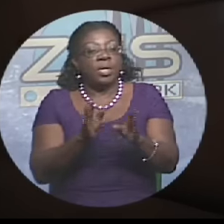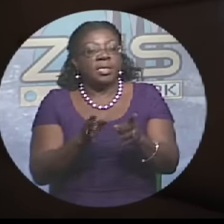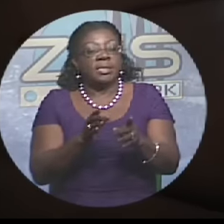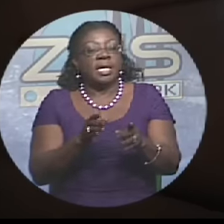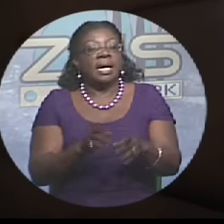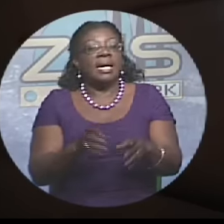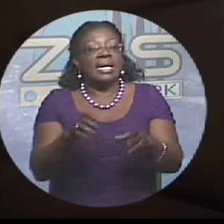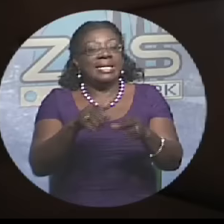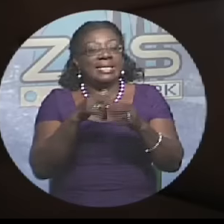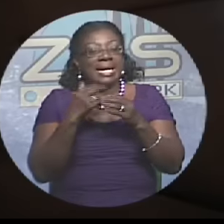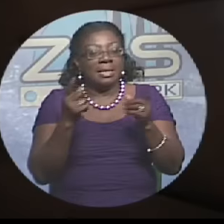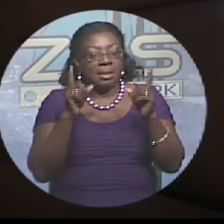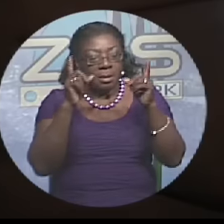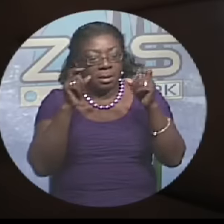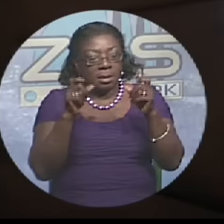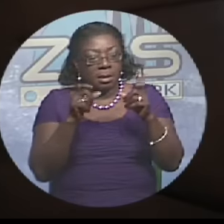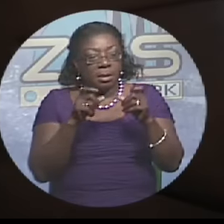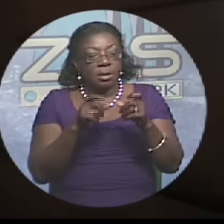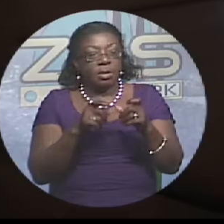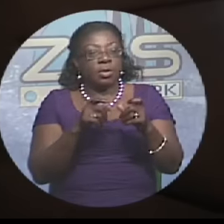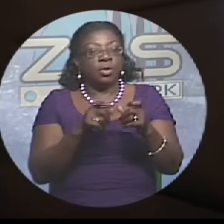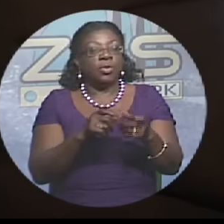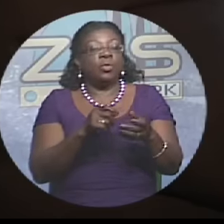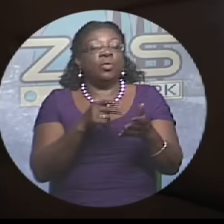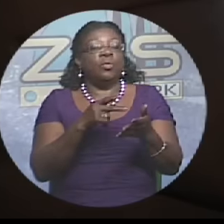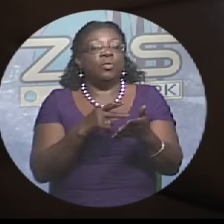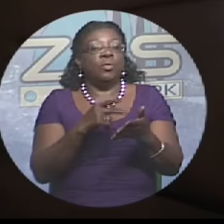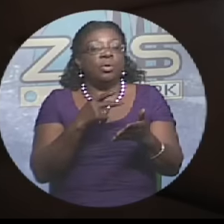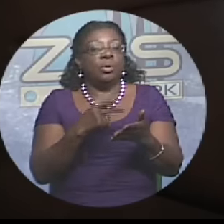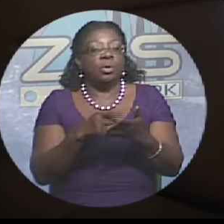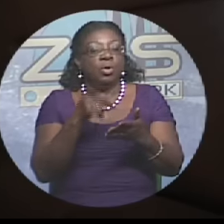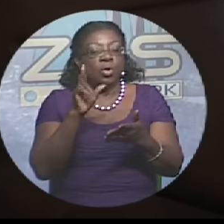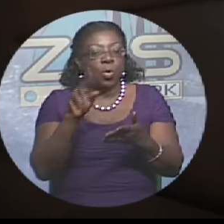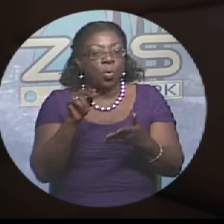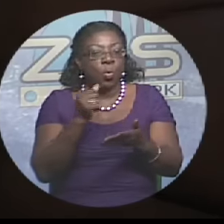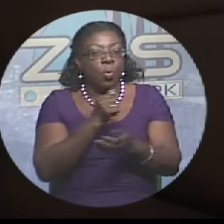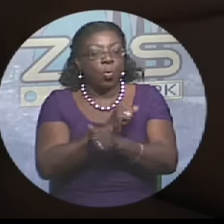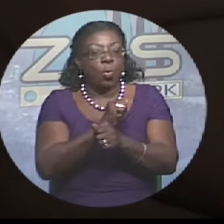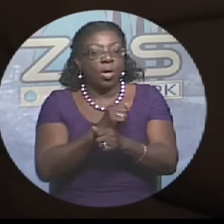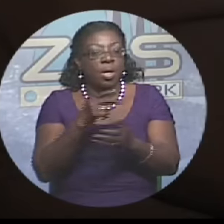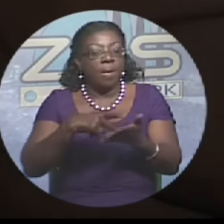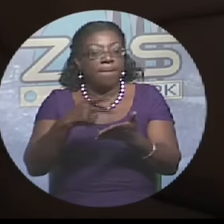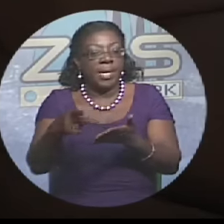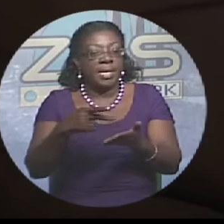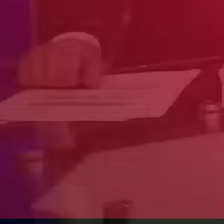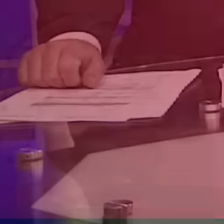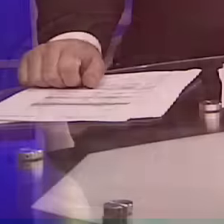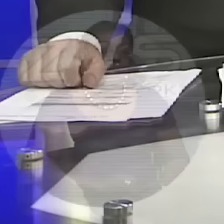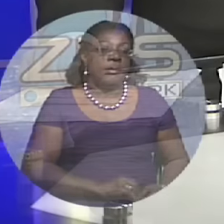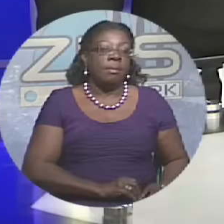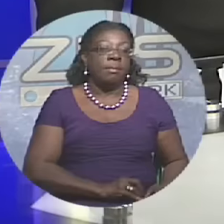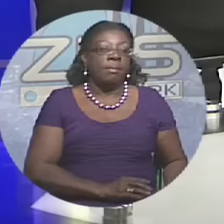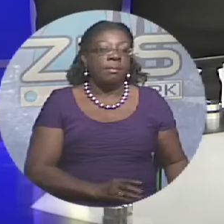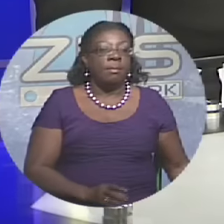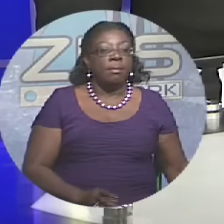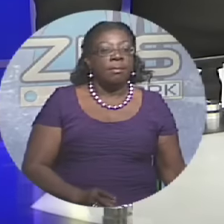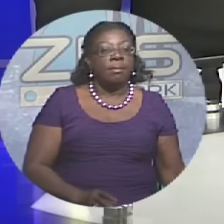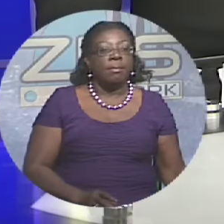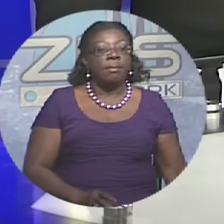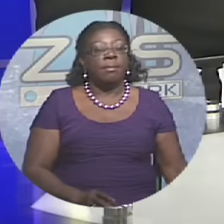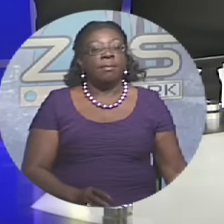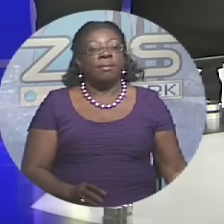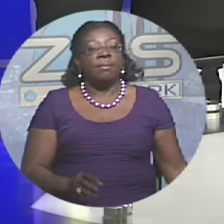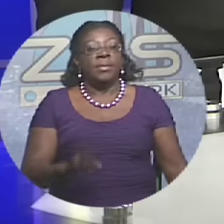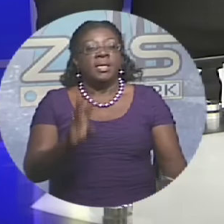weeks in unemployment benefits, as well as redundancy pay. Carla Palmer, ZNS Network News. A 50-year-old